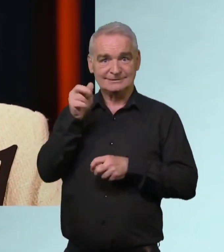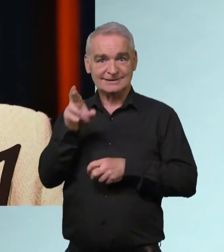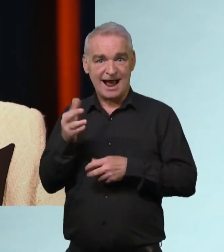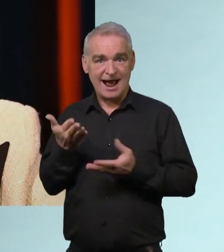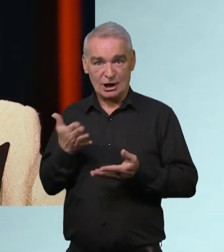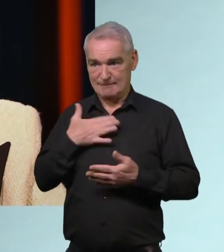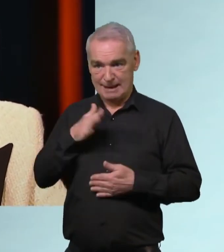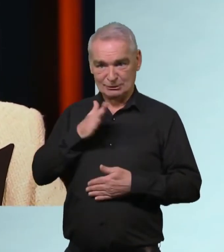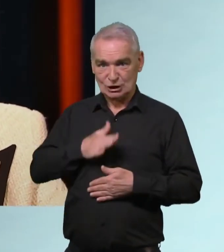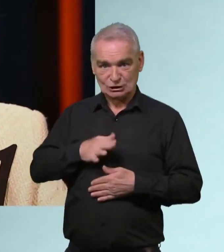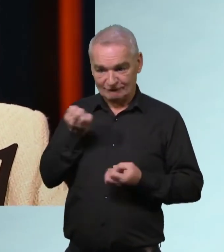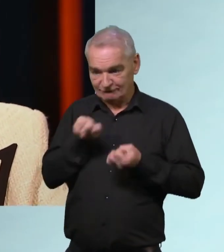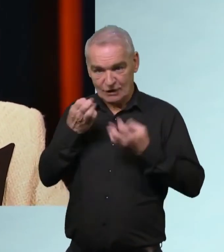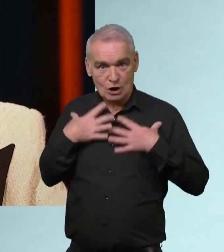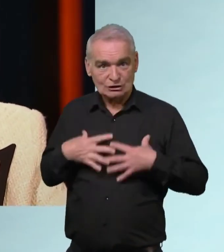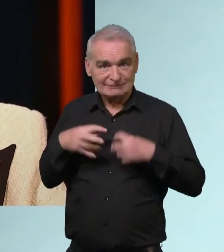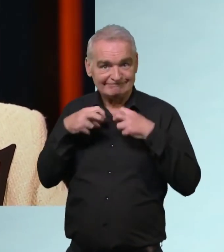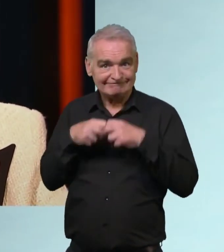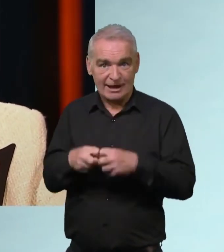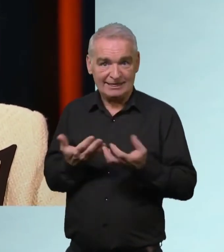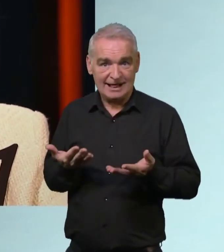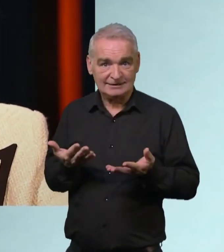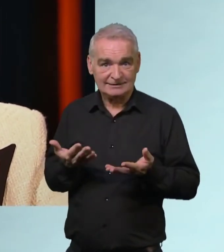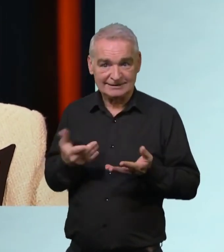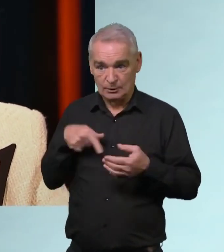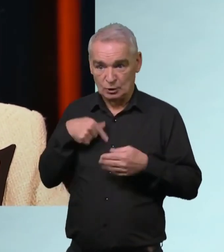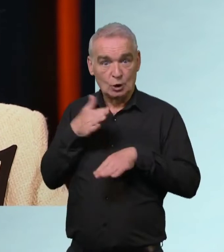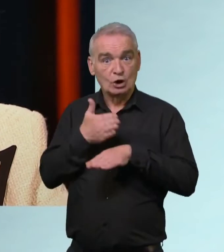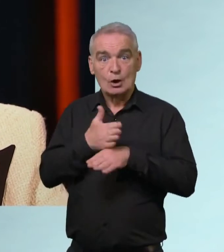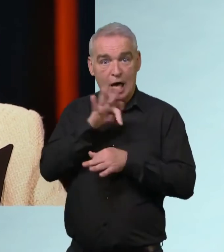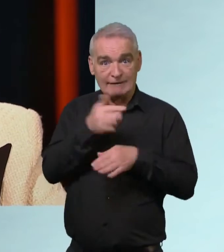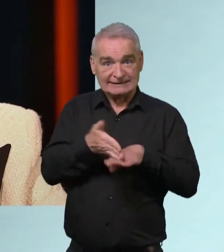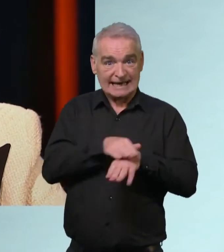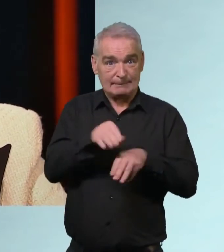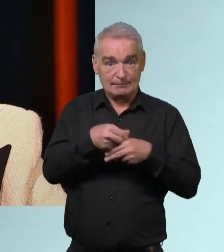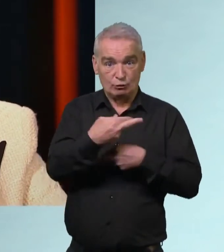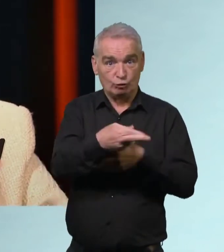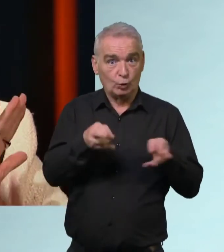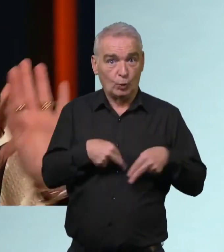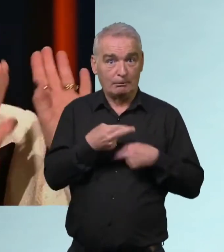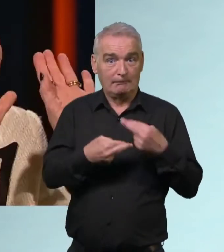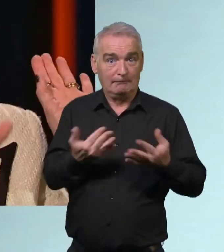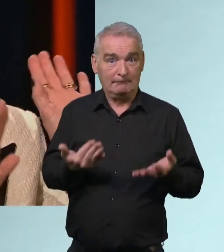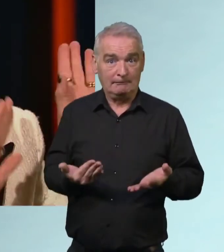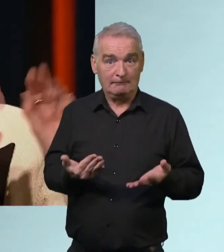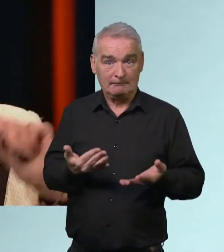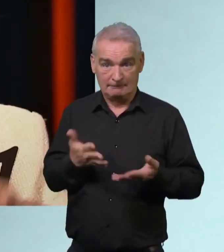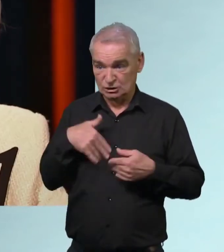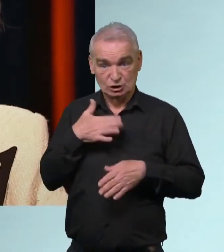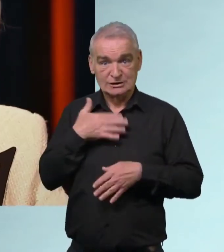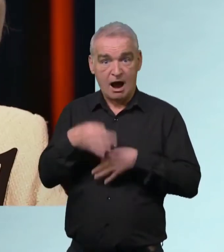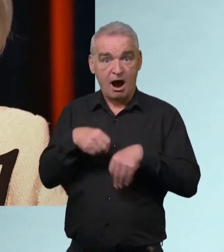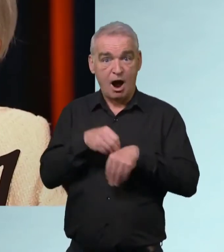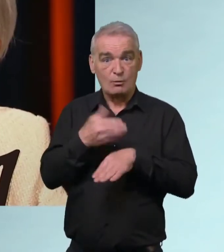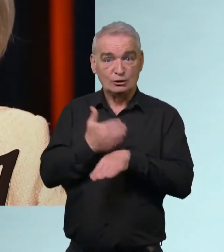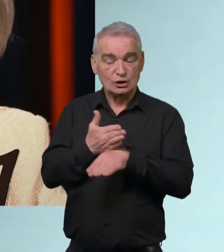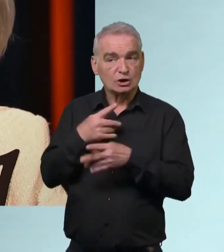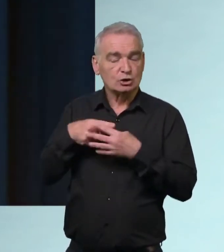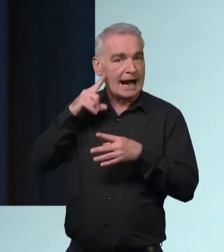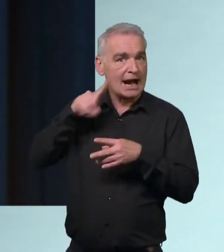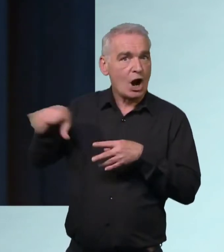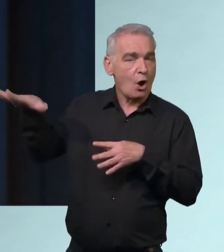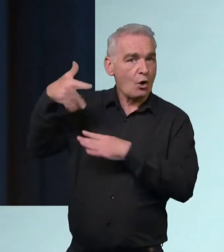pathologist. Yeah. You belong in a mortuary. That's where you do your work. And, just get on with it and just ignore all of that. So then arriving